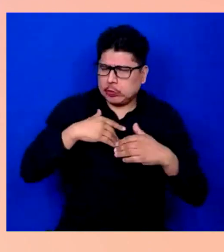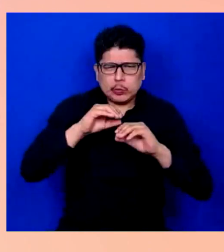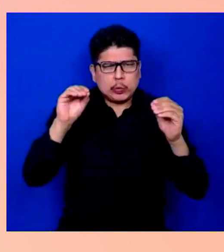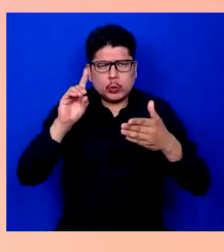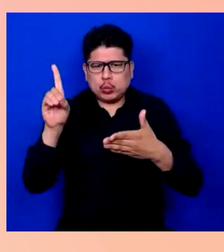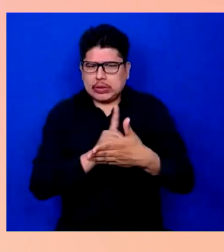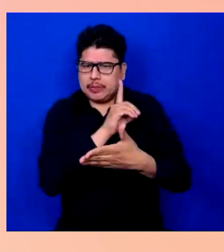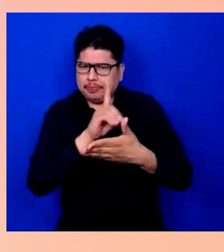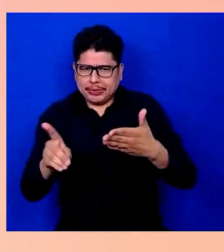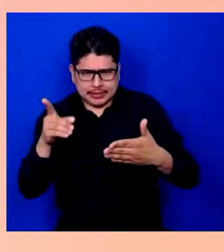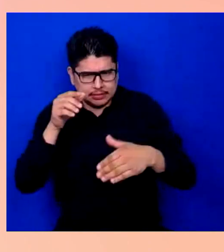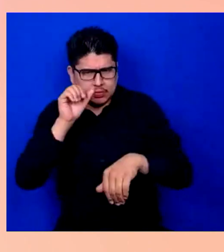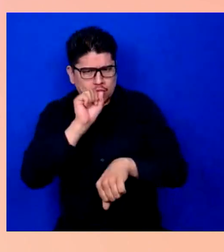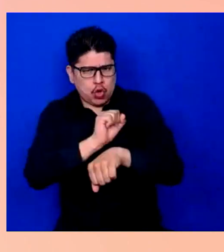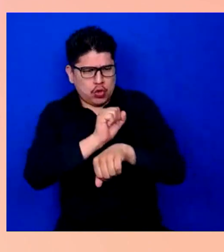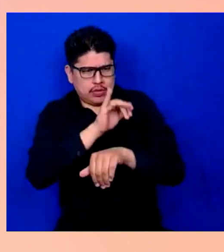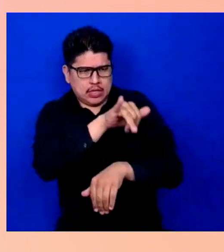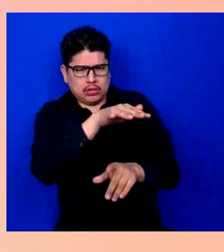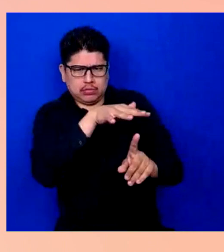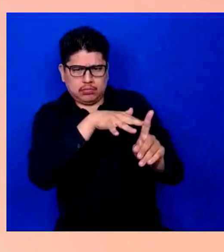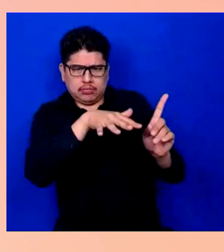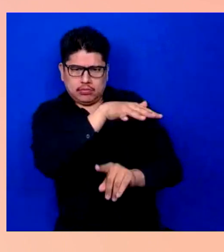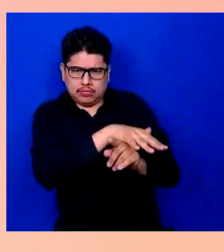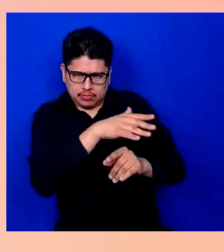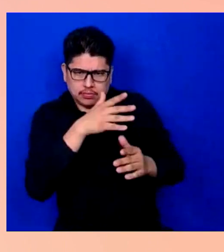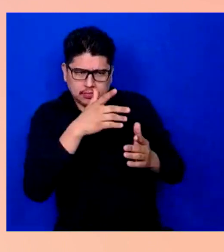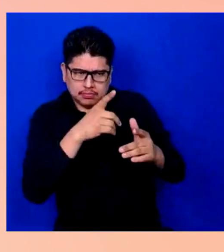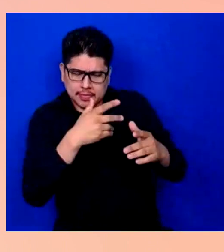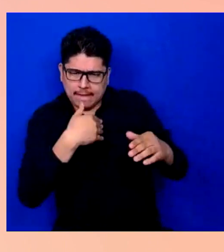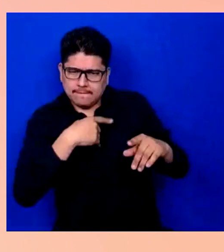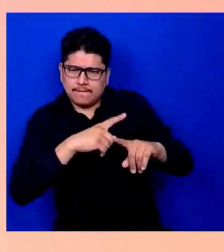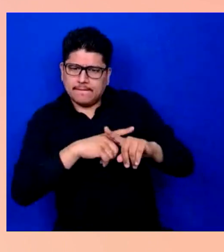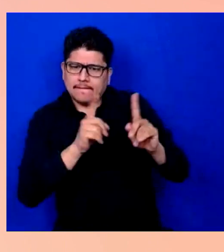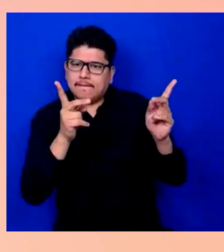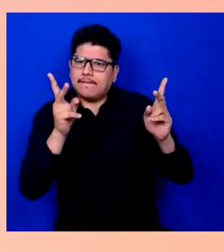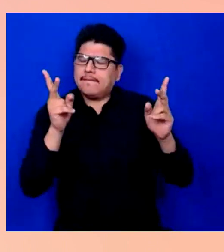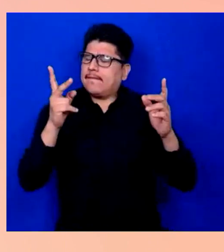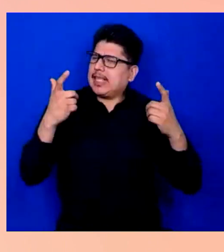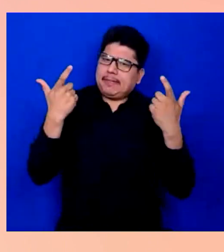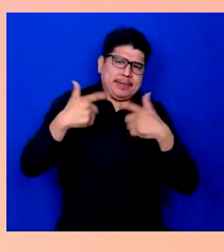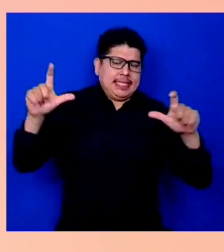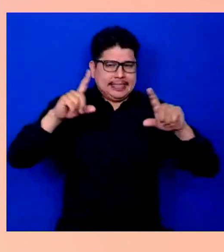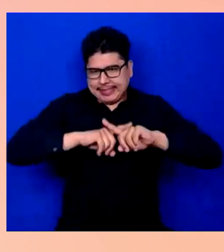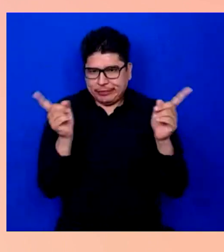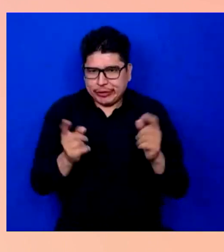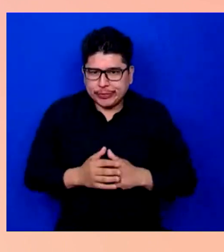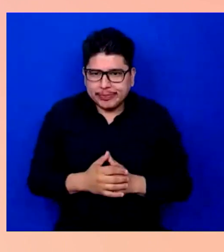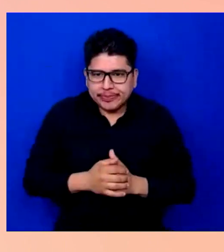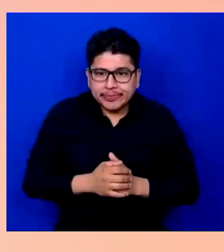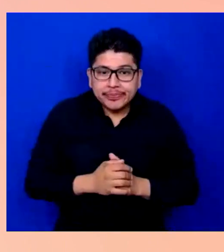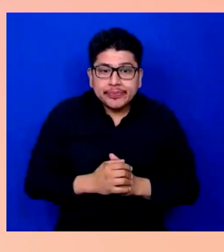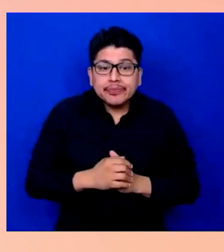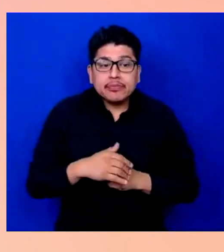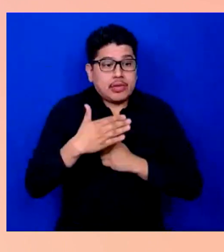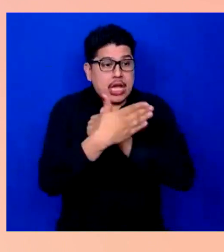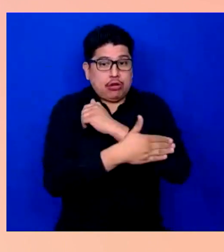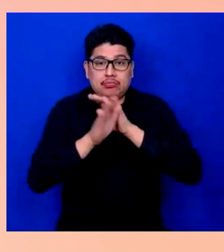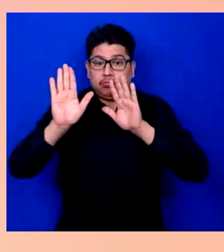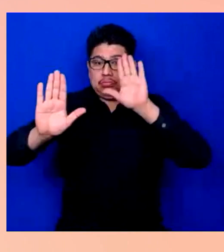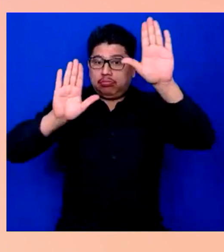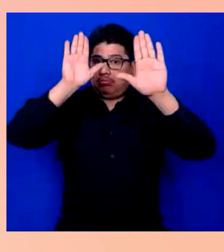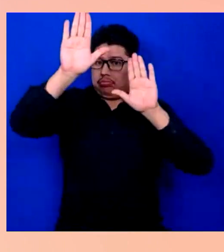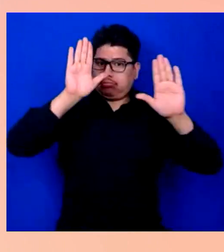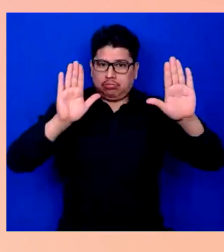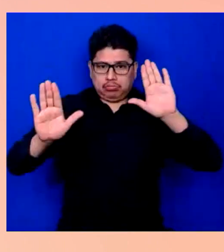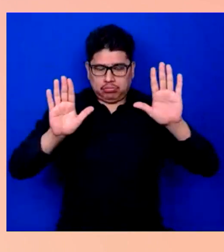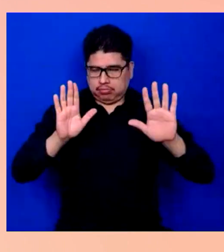situation differs greatly from country to country. And the EU, from the EU,